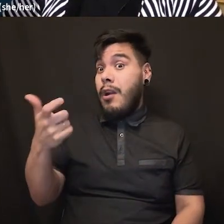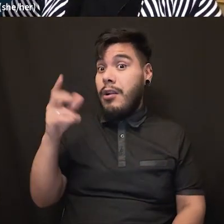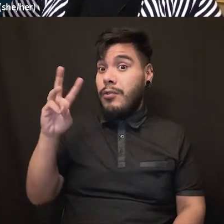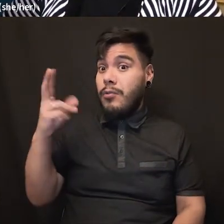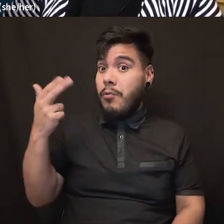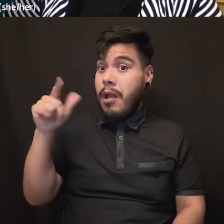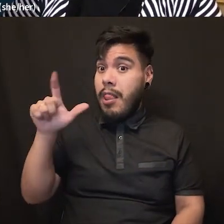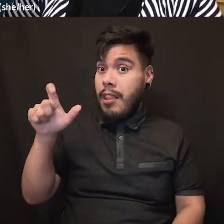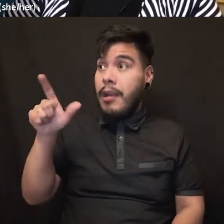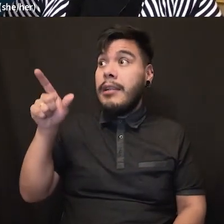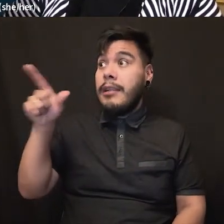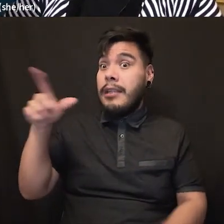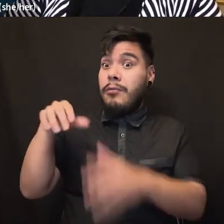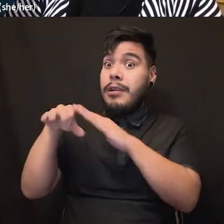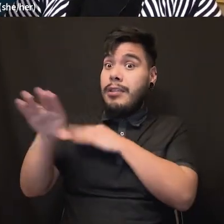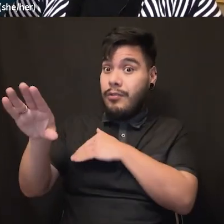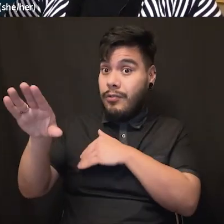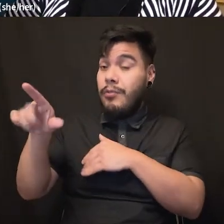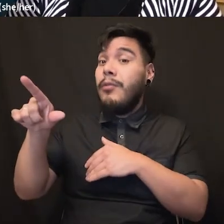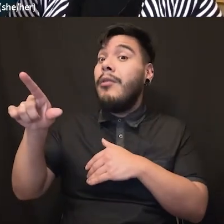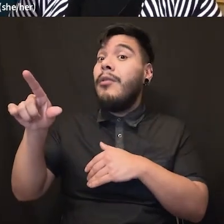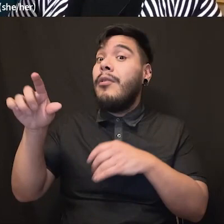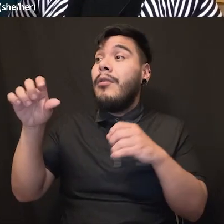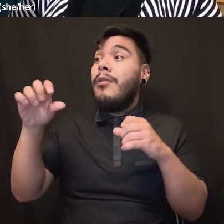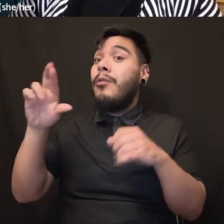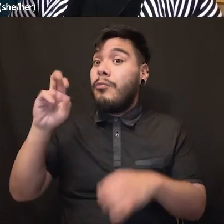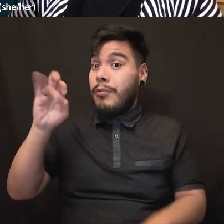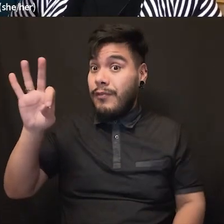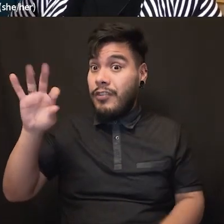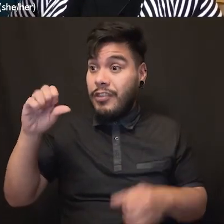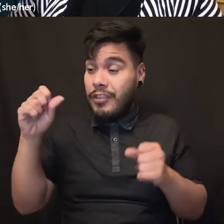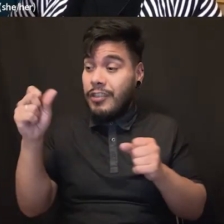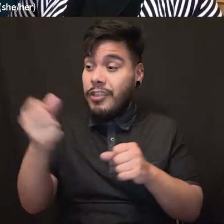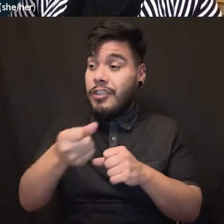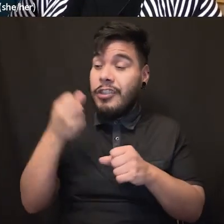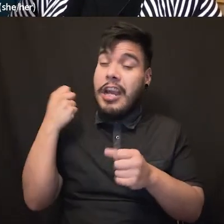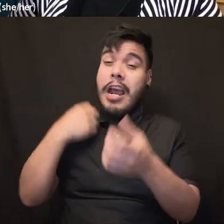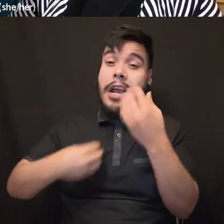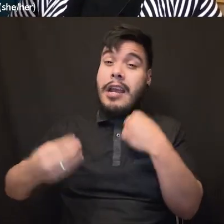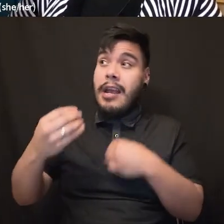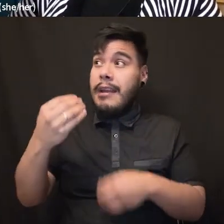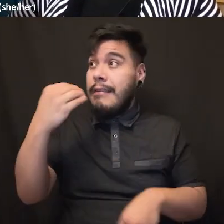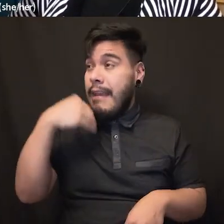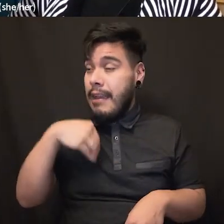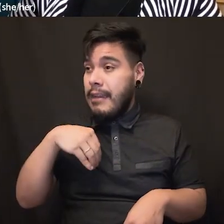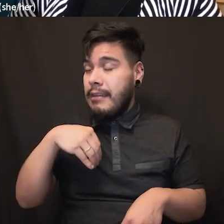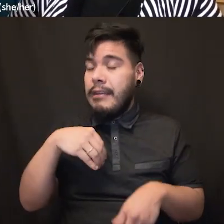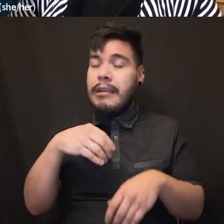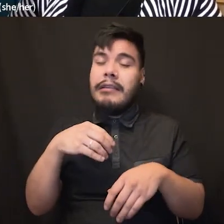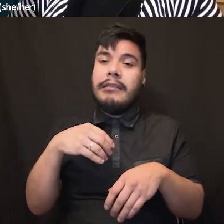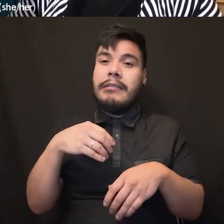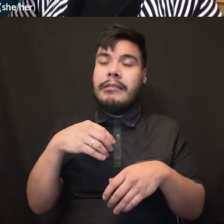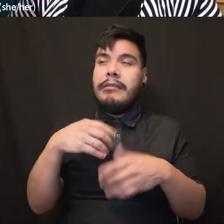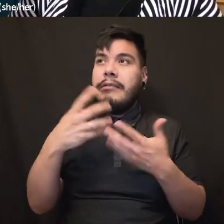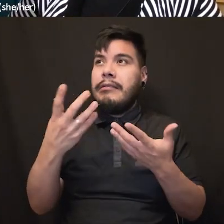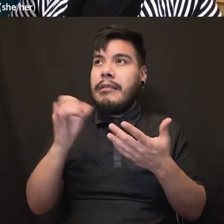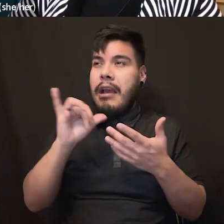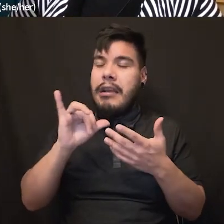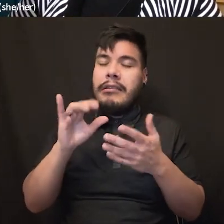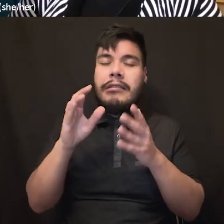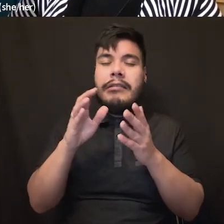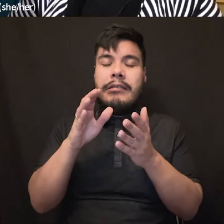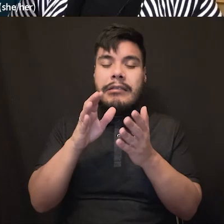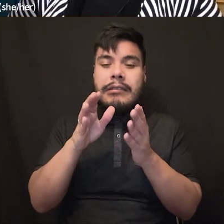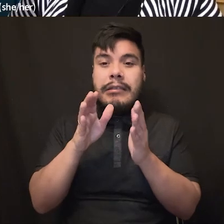he went into the fridge and ate, like, a sandwich that was, like, it was just, like, two pieces of pizza on a piece of bread with